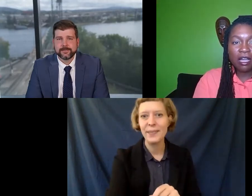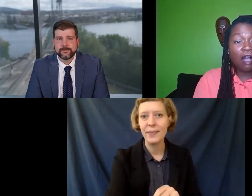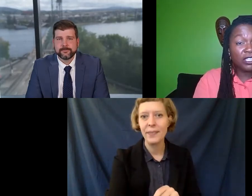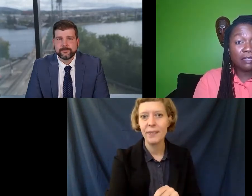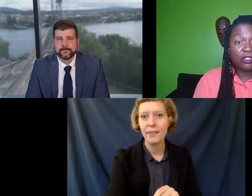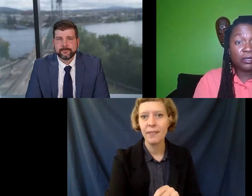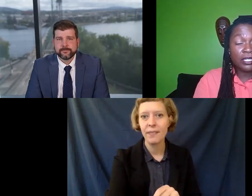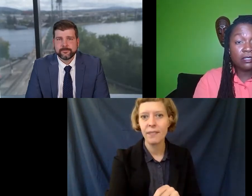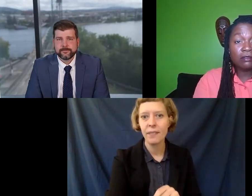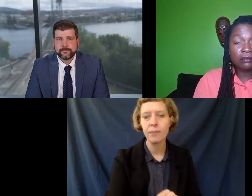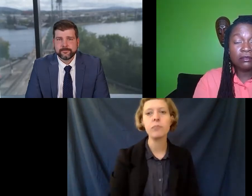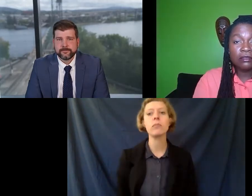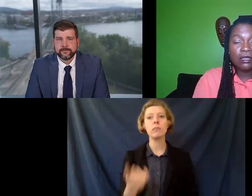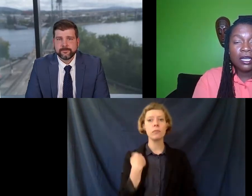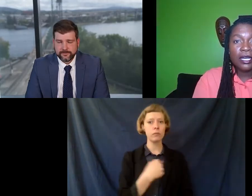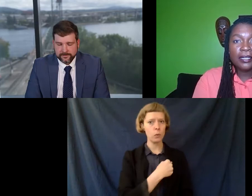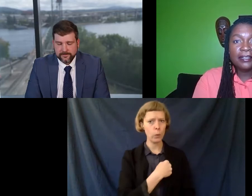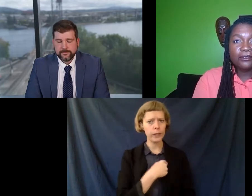We often think about the police.